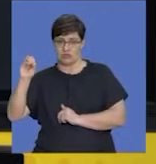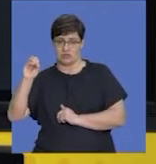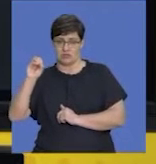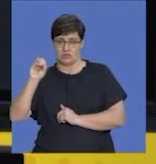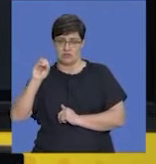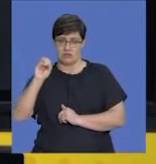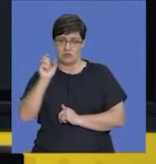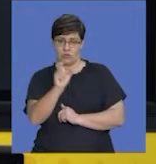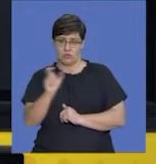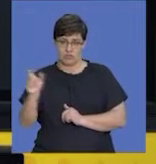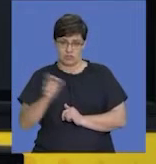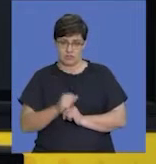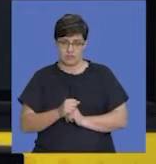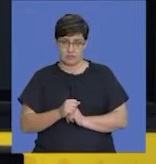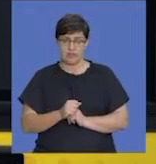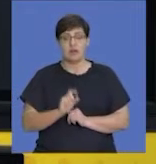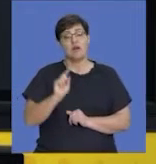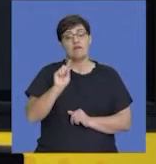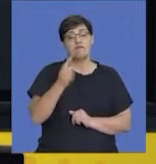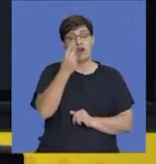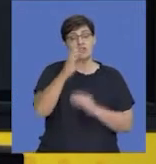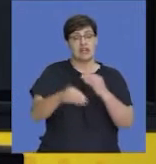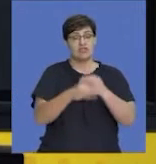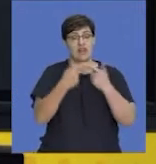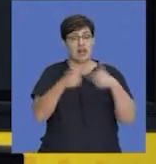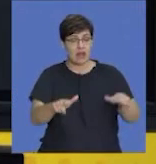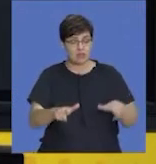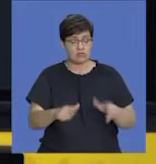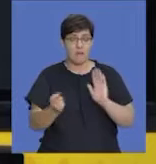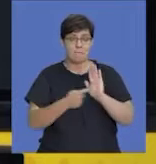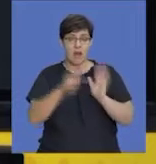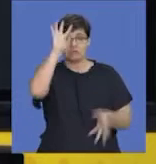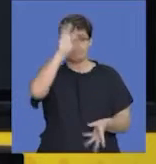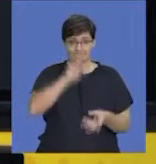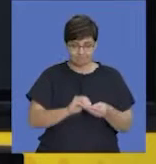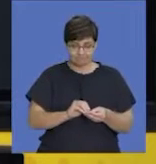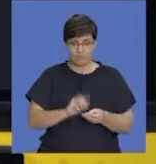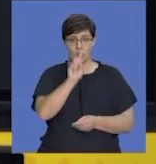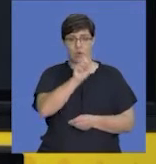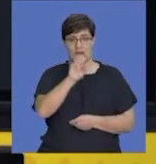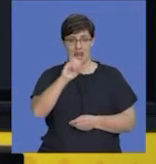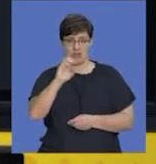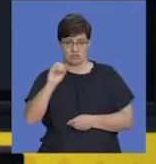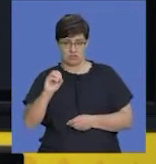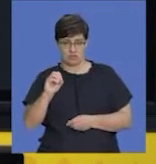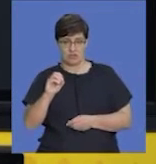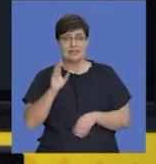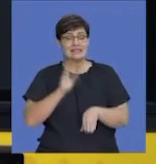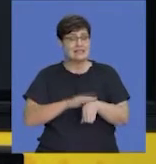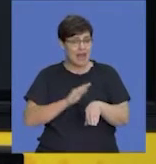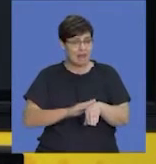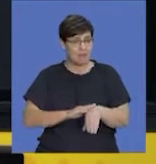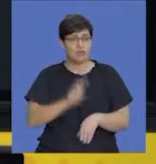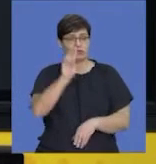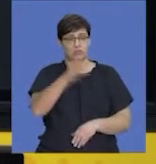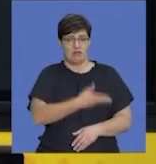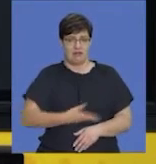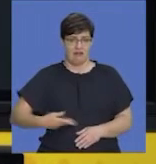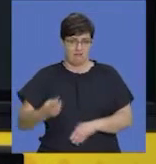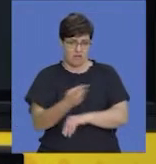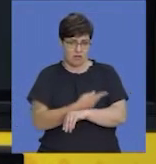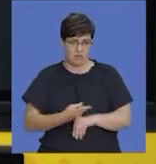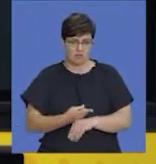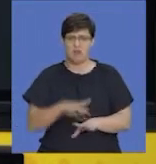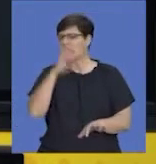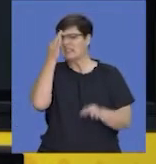English First Additional Language Paper 3 consists of 100 marks, and it is allocated 2.5 hours. It's actually a